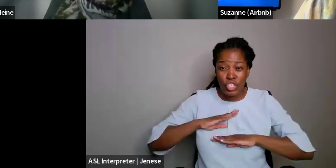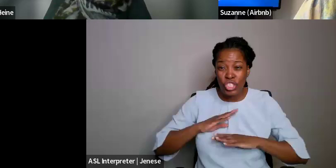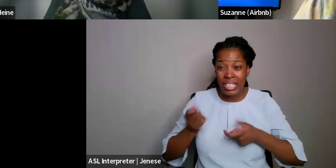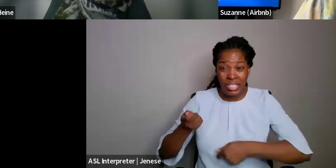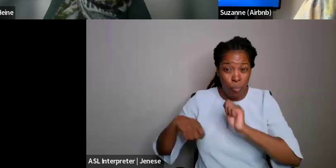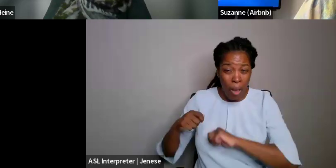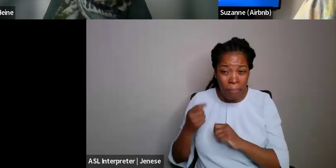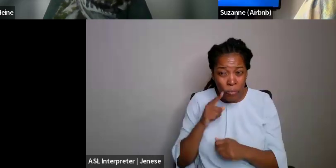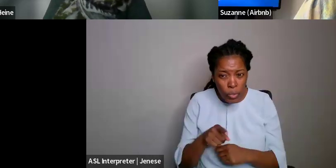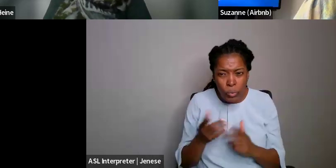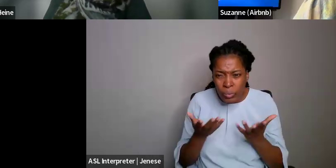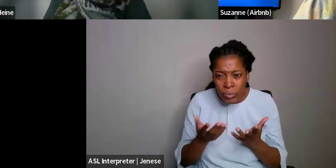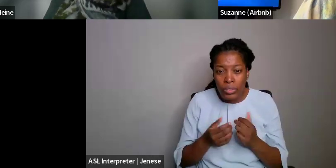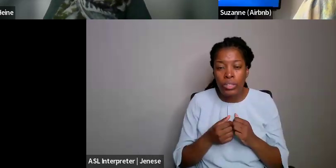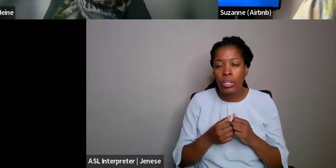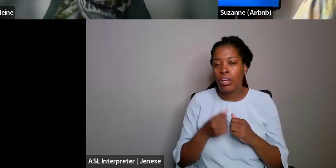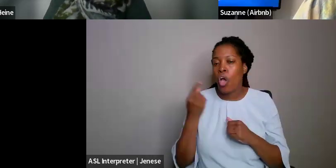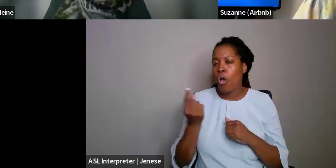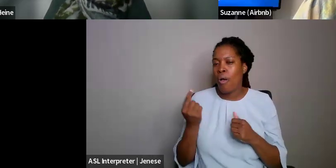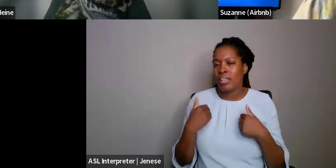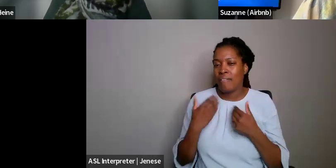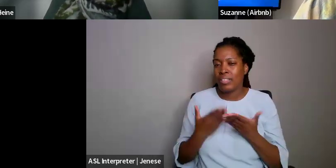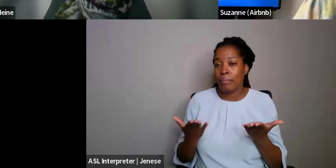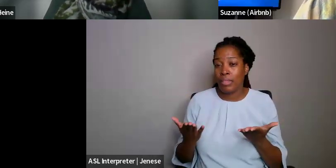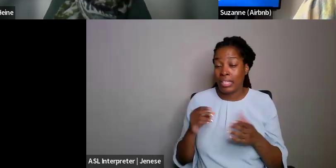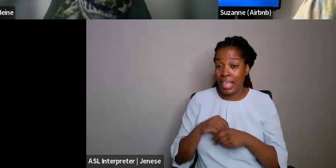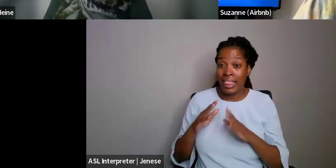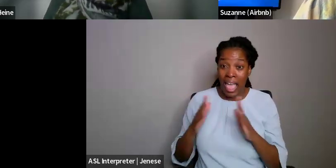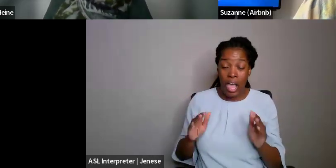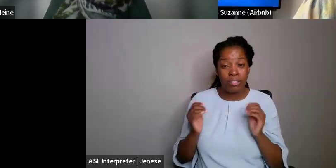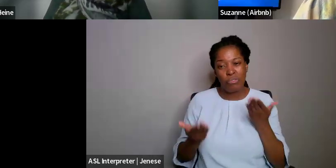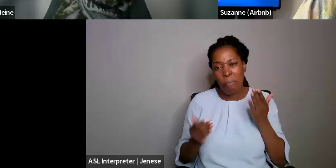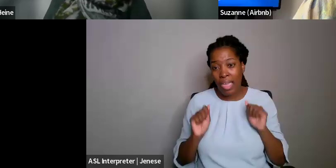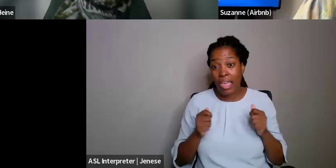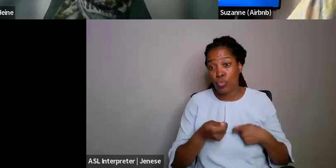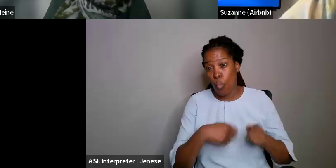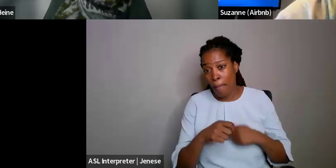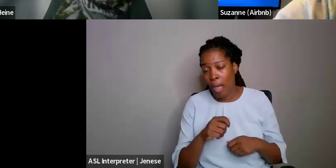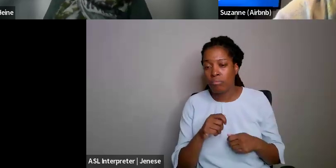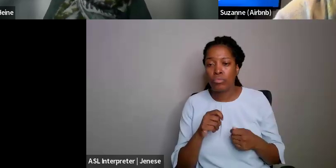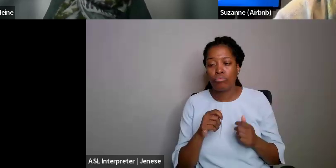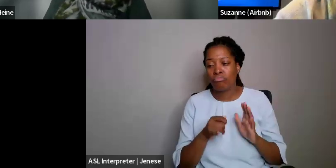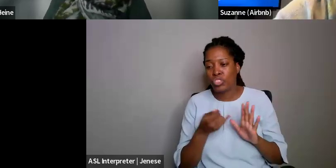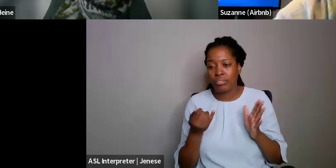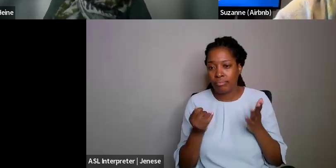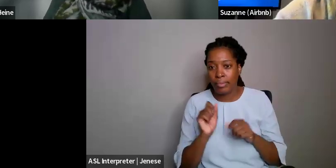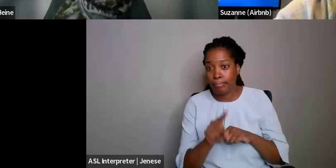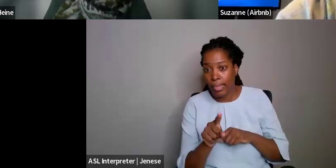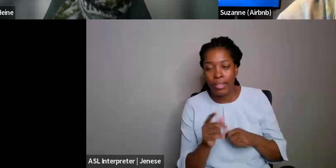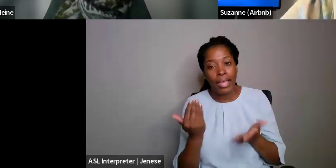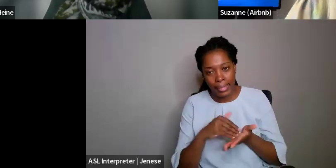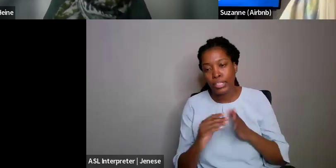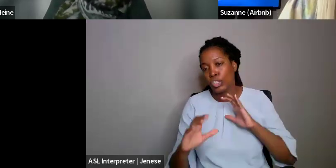yeah, because you've always got things in your house that you can maybe swap out or whatever. So just message. It's just, yeah, communication once